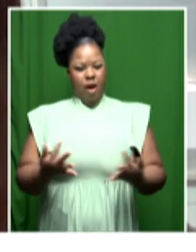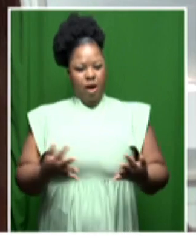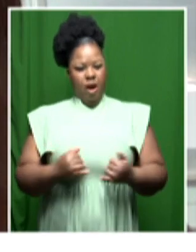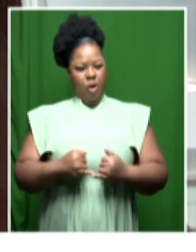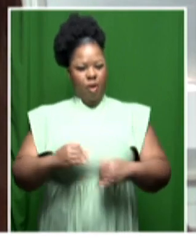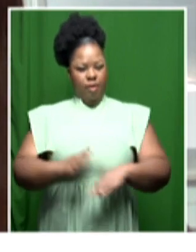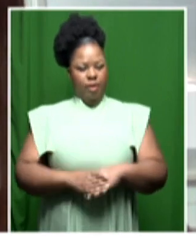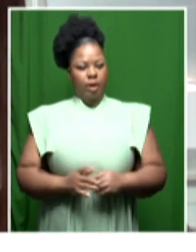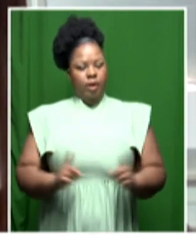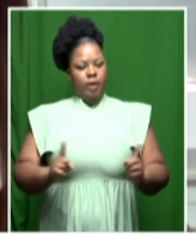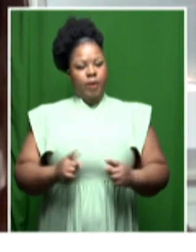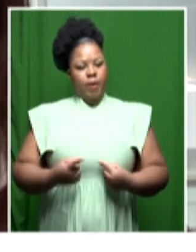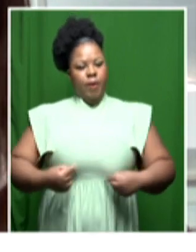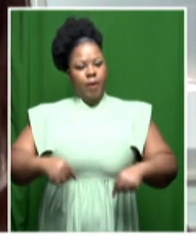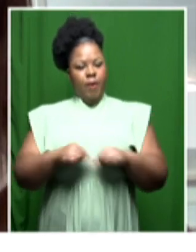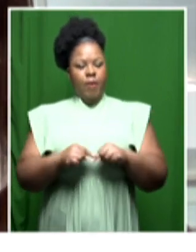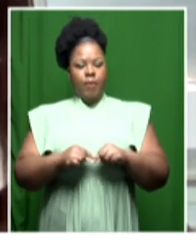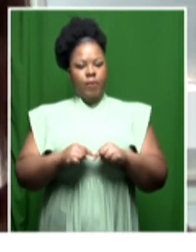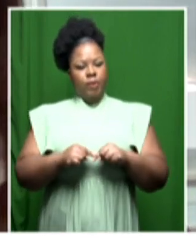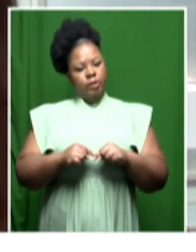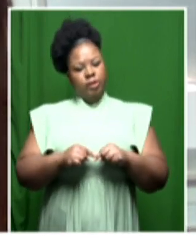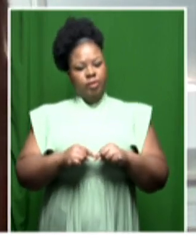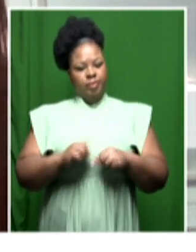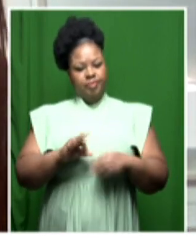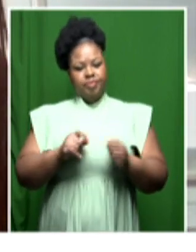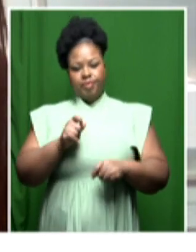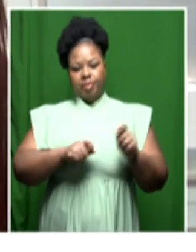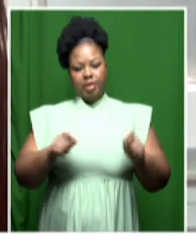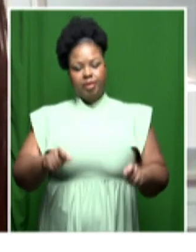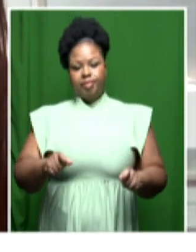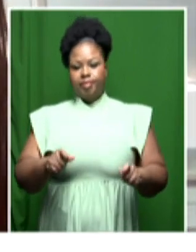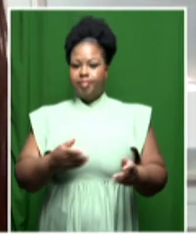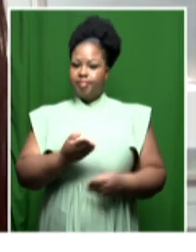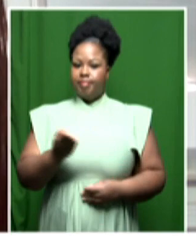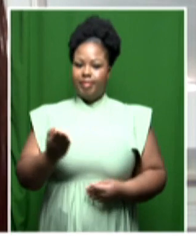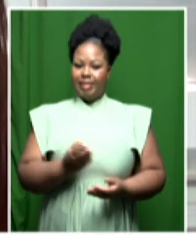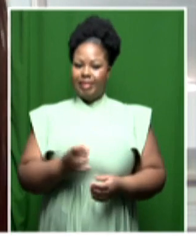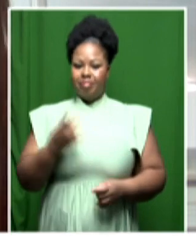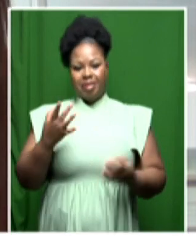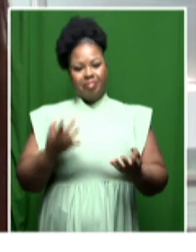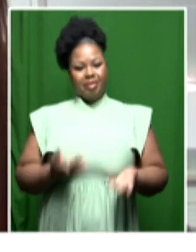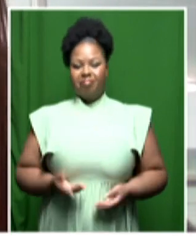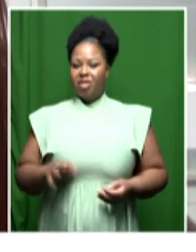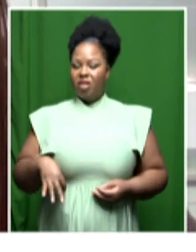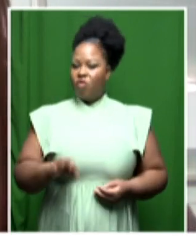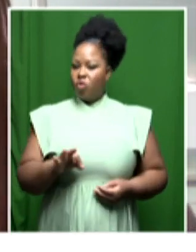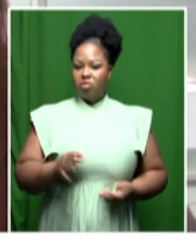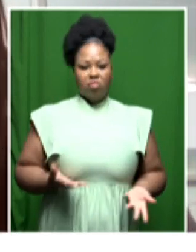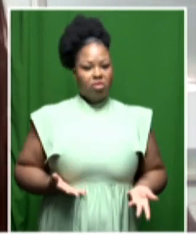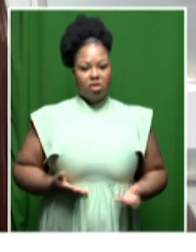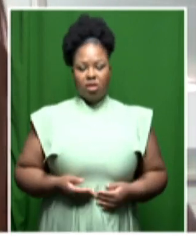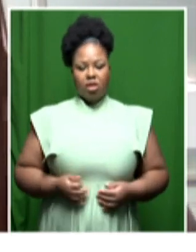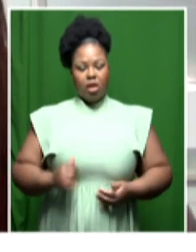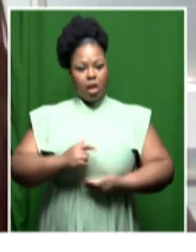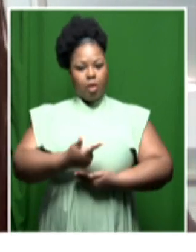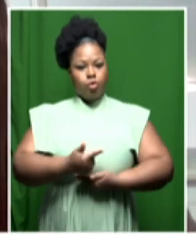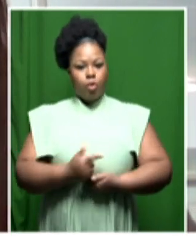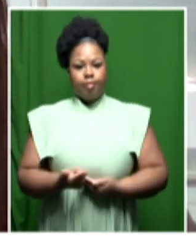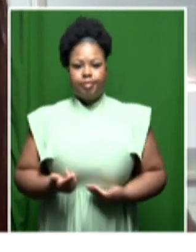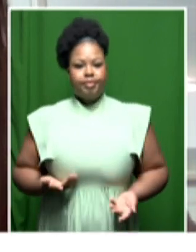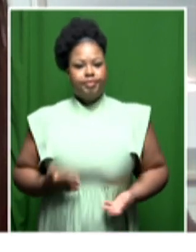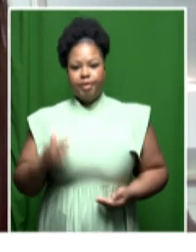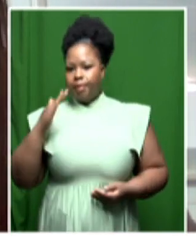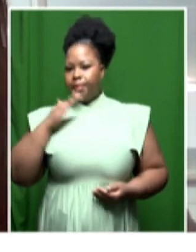But, when we're talking to the people that we are talking to, sometimes they can't afford something like a laptop. They can't